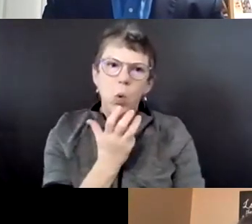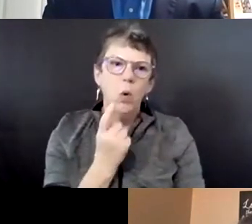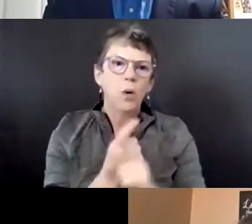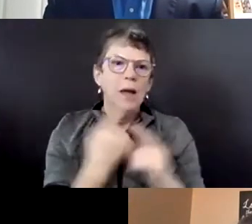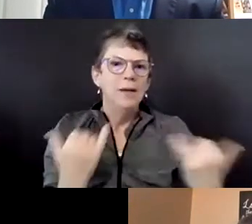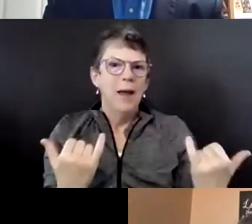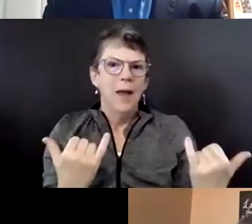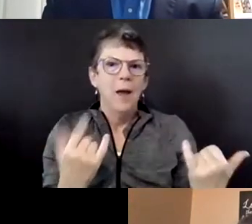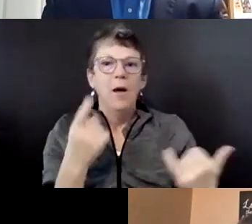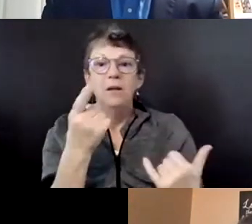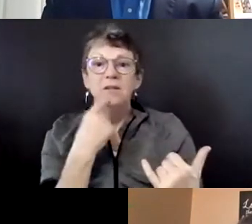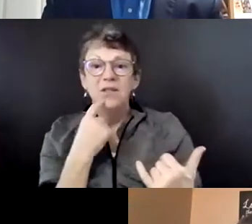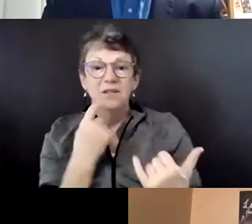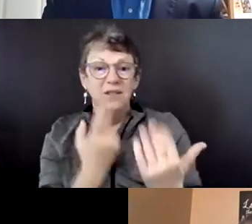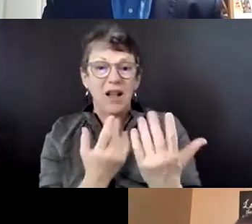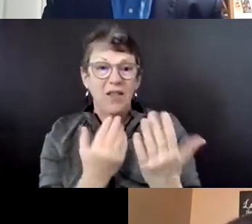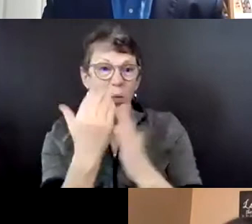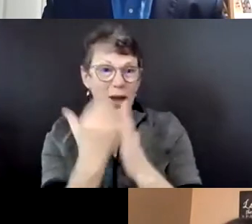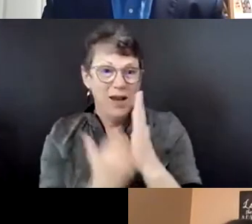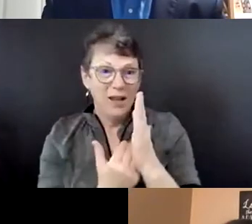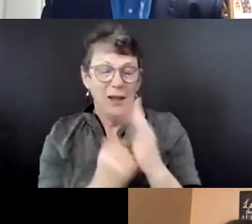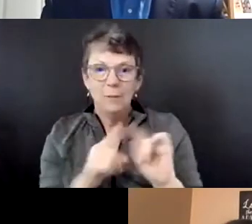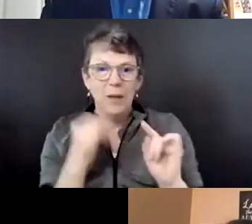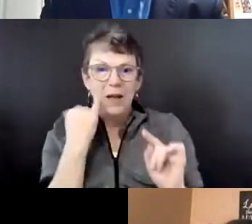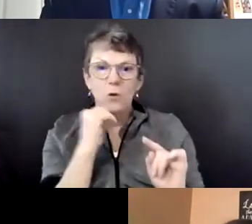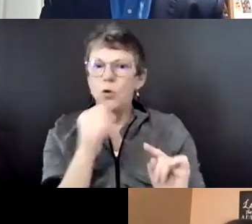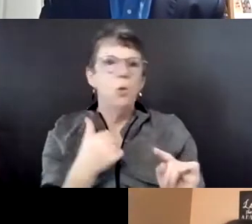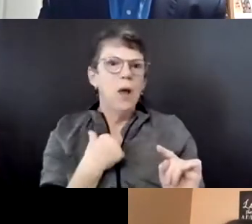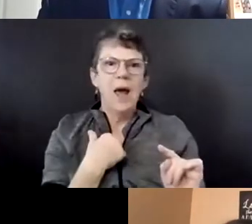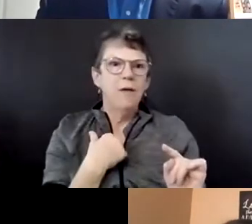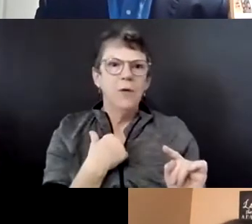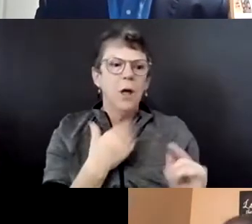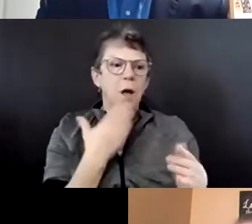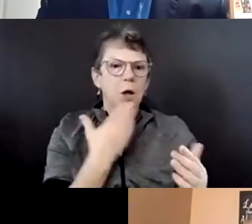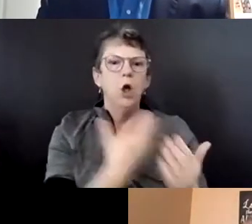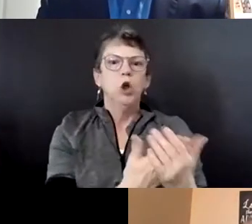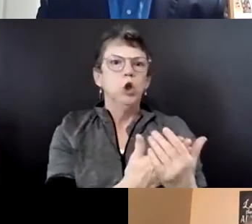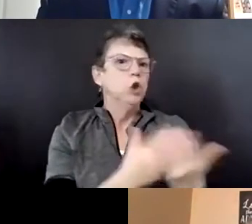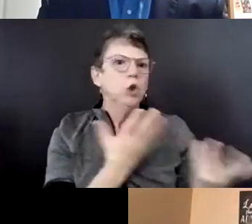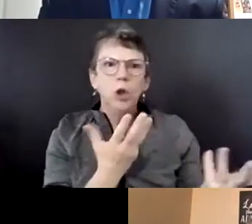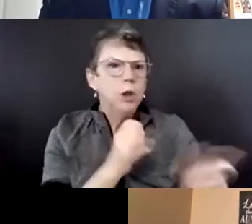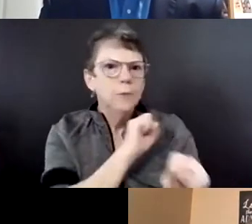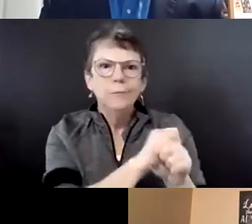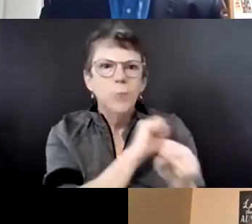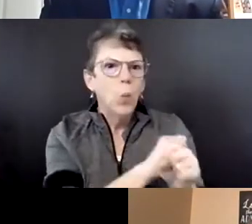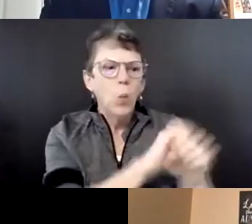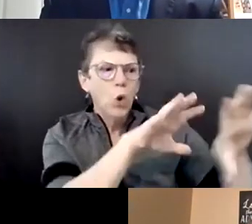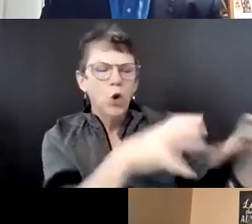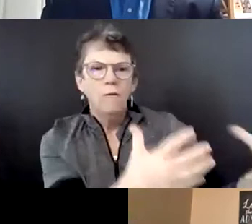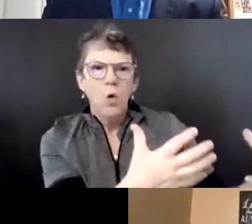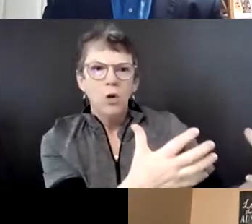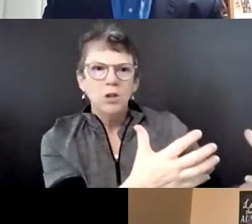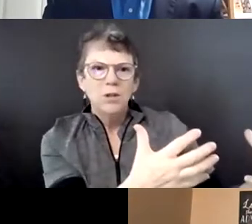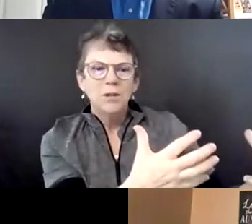but without having a sufficient workforce, it's really hard to address that waiting list topic. One of the questions